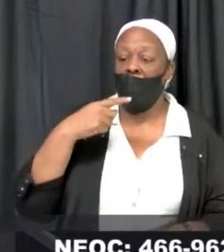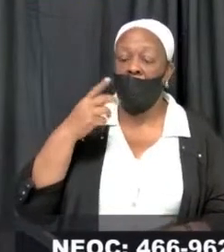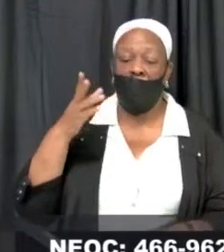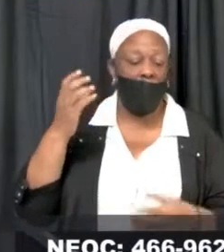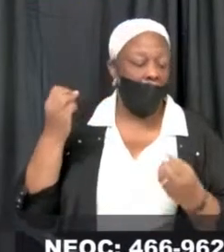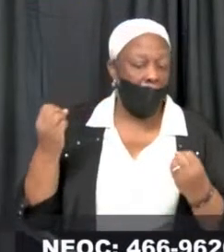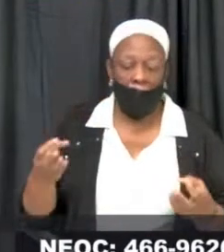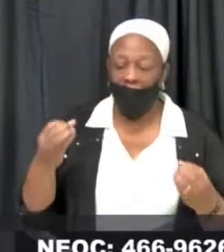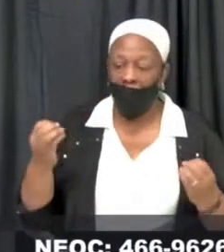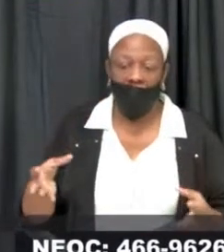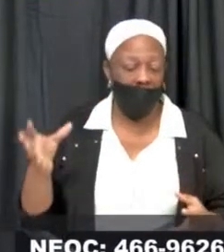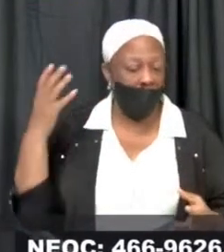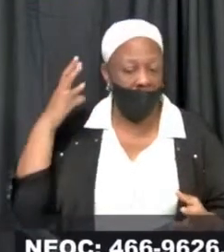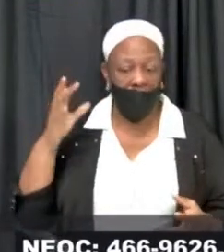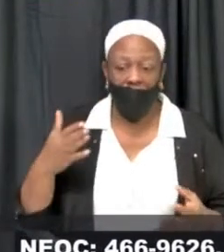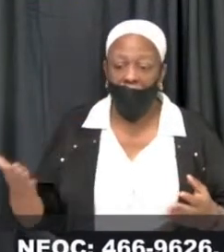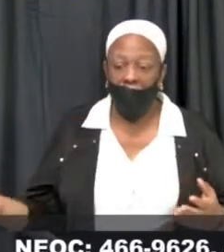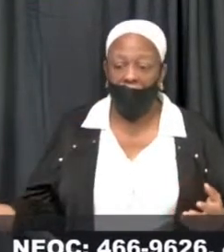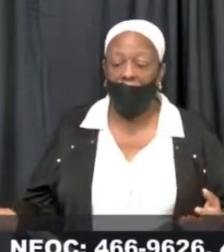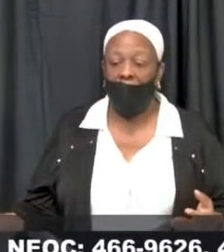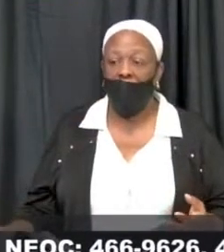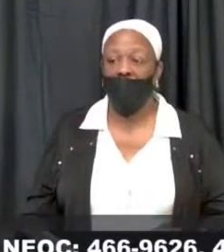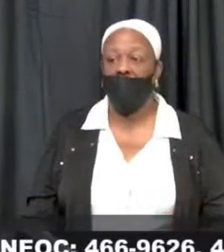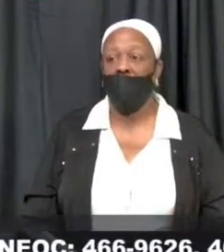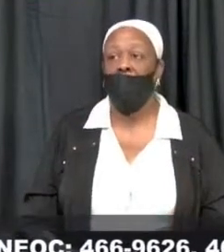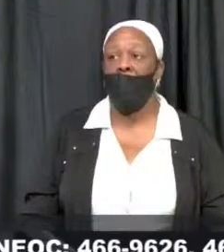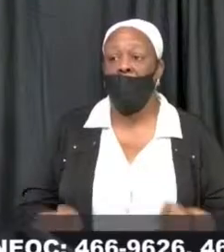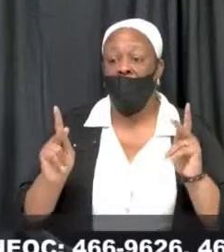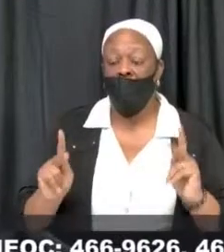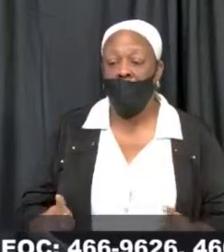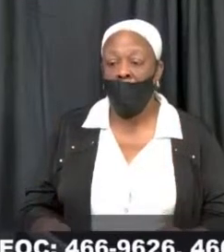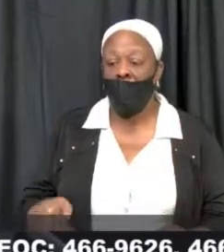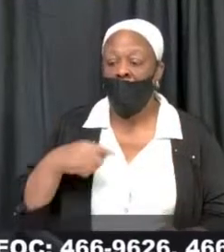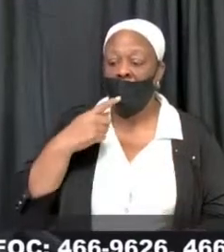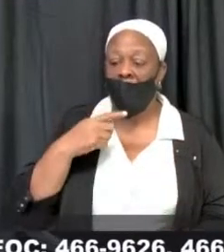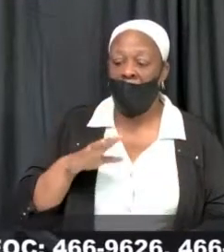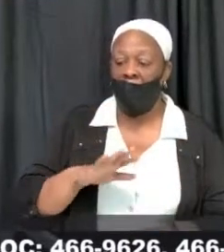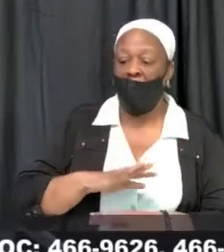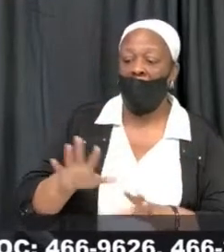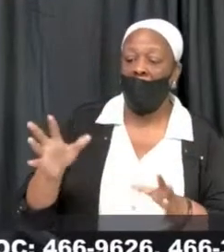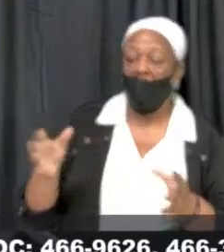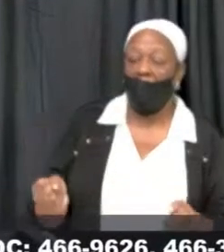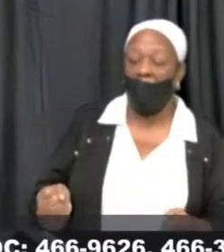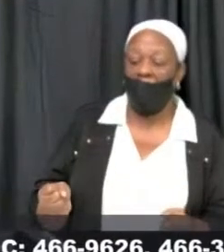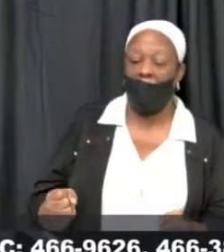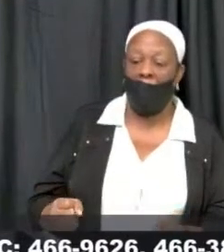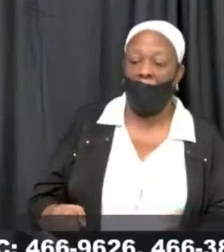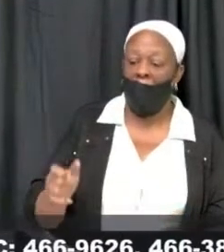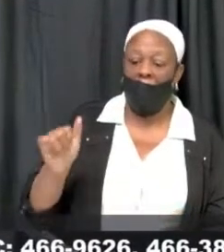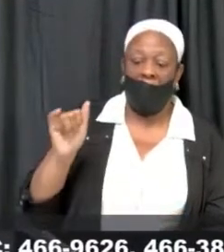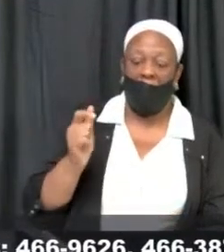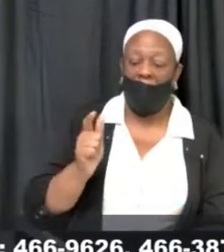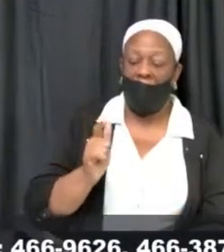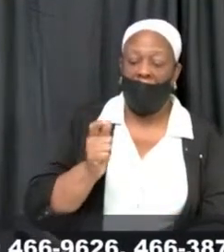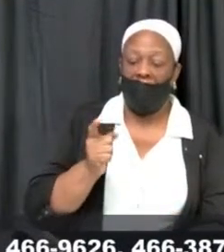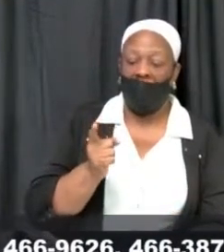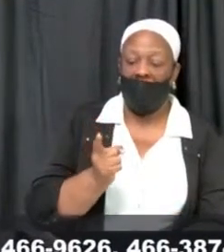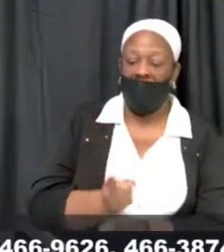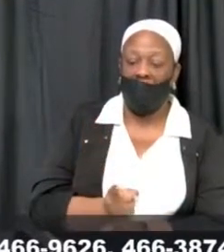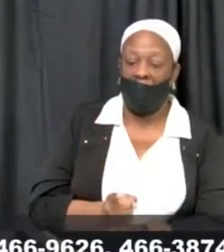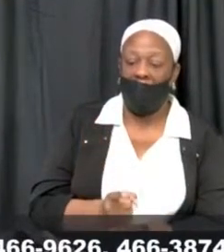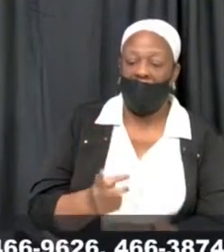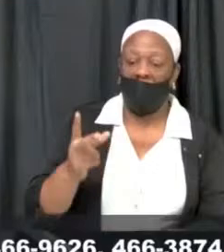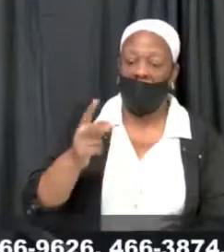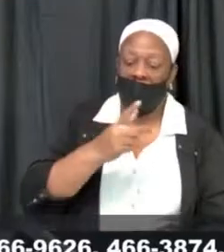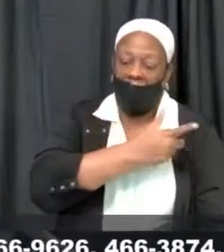countries, people who are anti-vaccine. We are smarter than that.